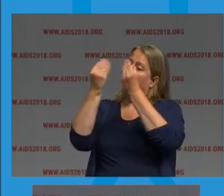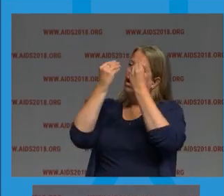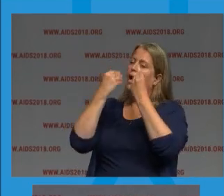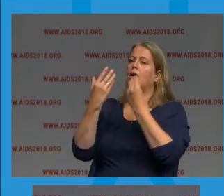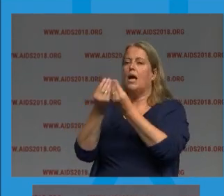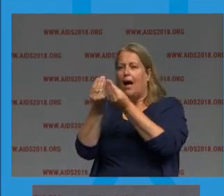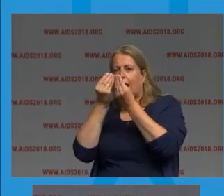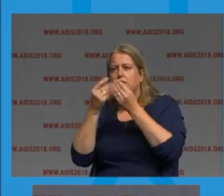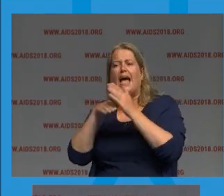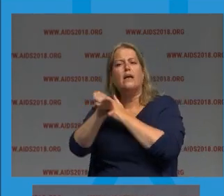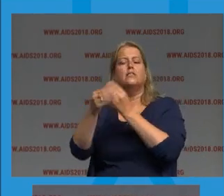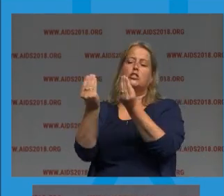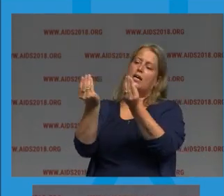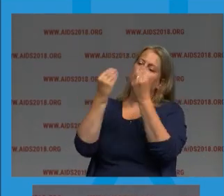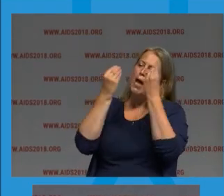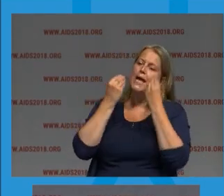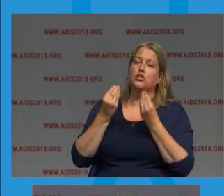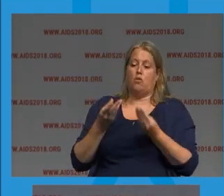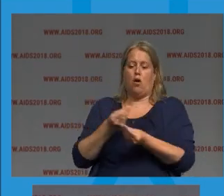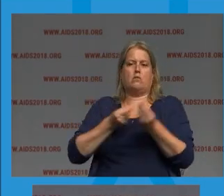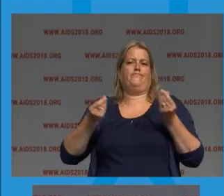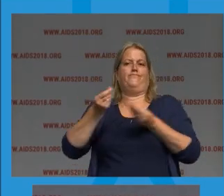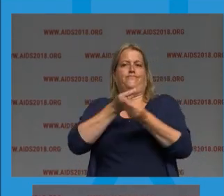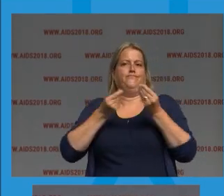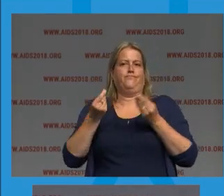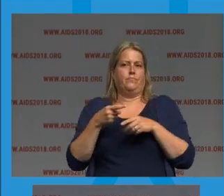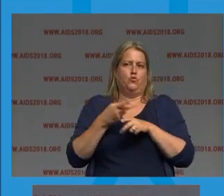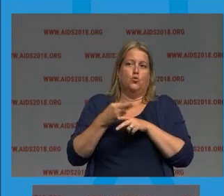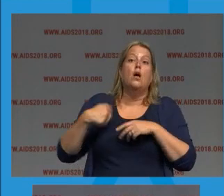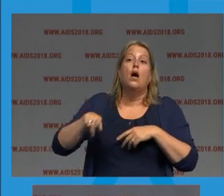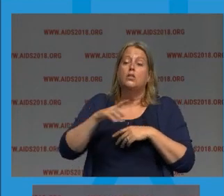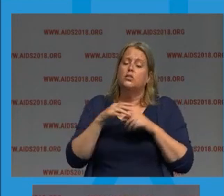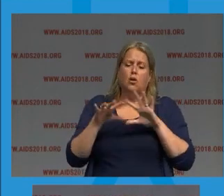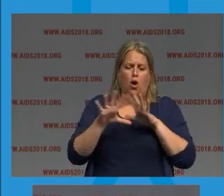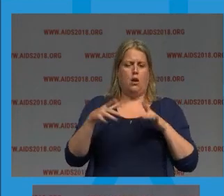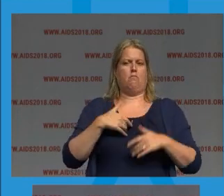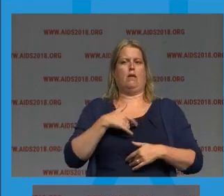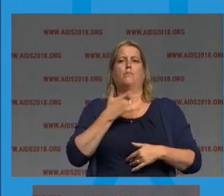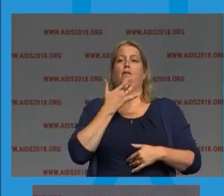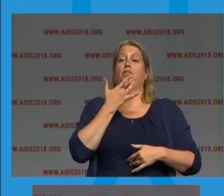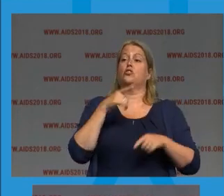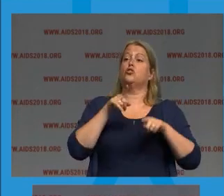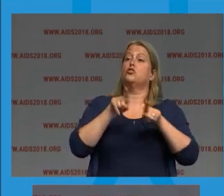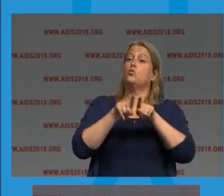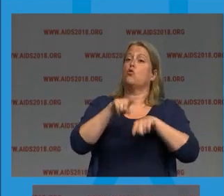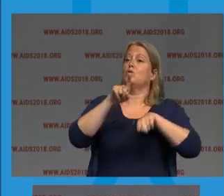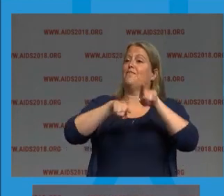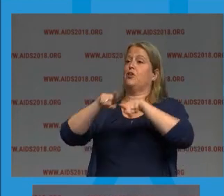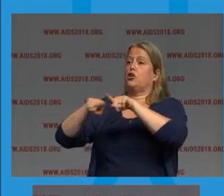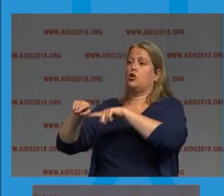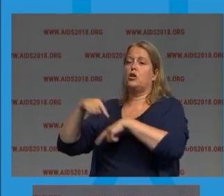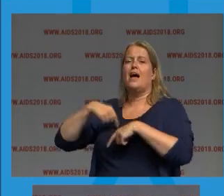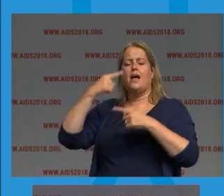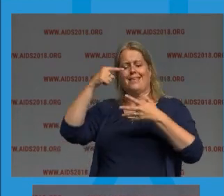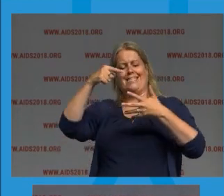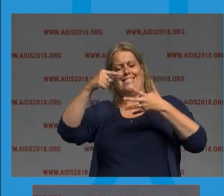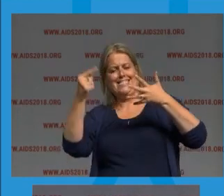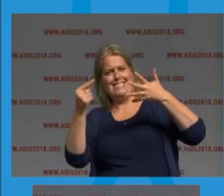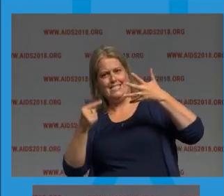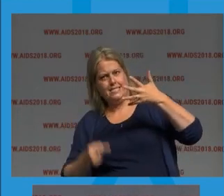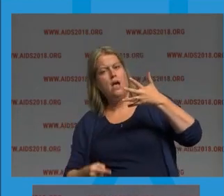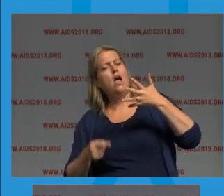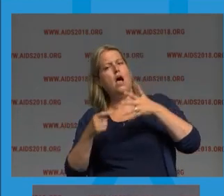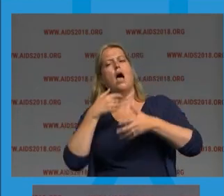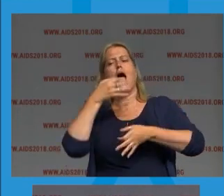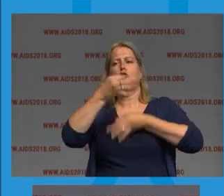commodities differ, and obviously the HIV prevalence within sexual networks differ. And I think it's really some of these determinants that are really explaining why these